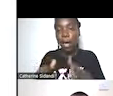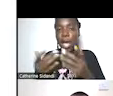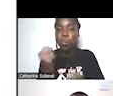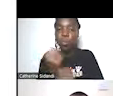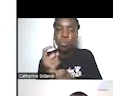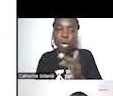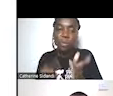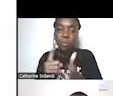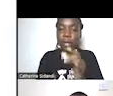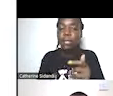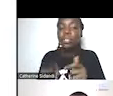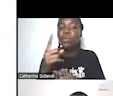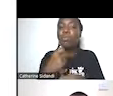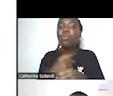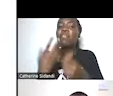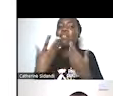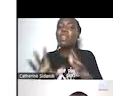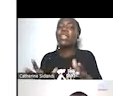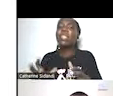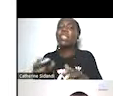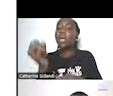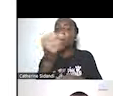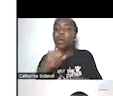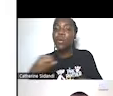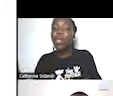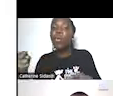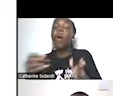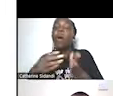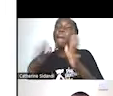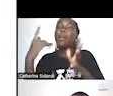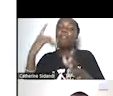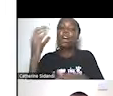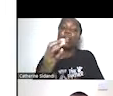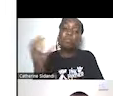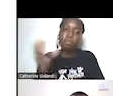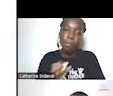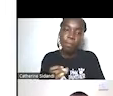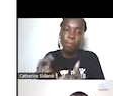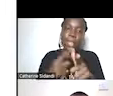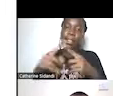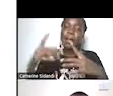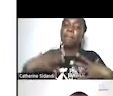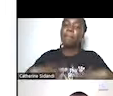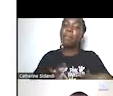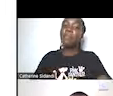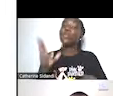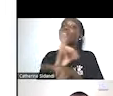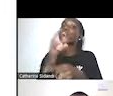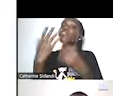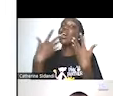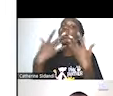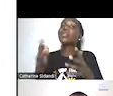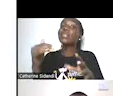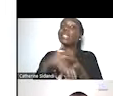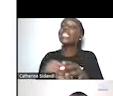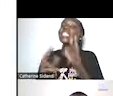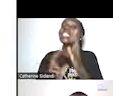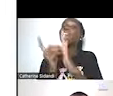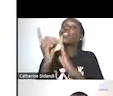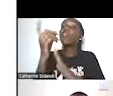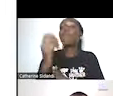an automatic door that needs to open for your customers. People have used this so that they can develop more into machine learning. In companies, we